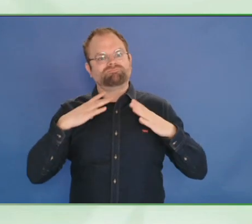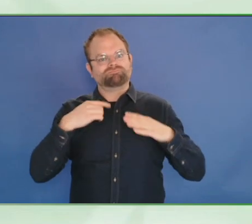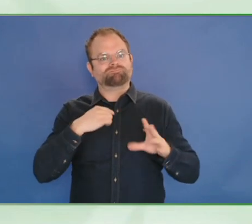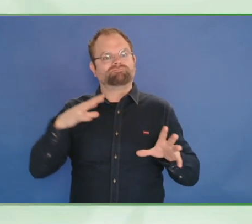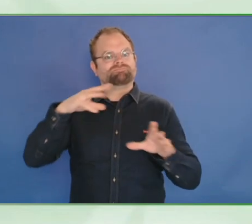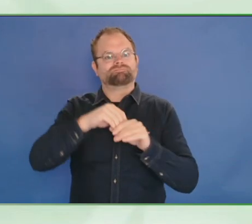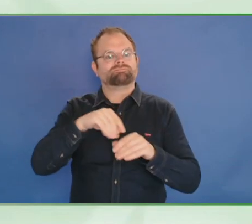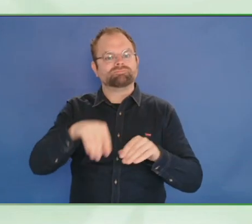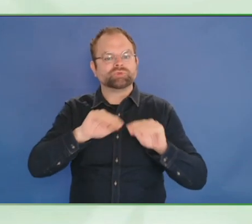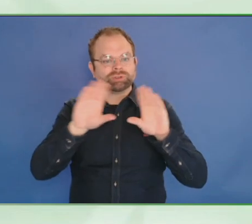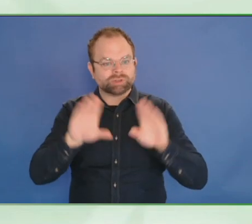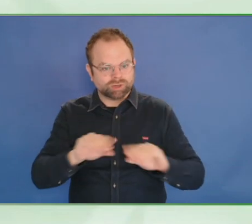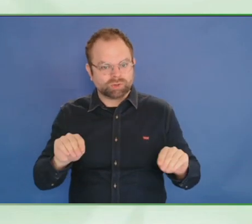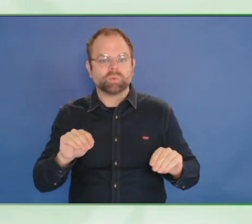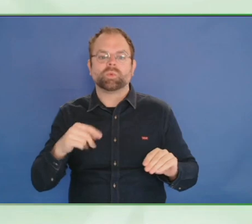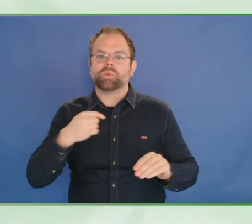this session. Thank you.